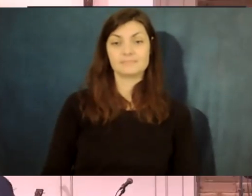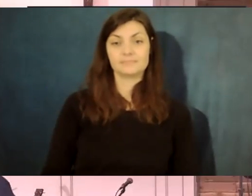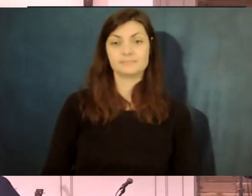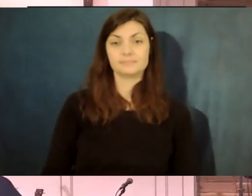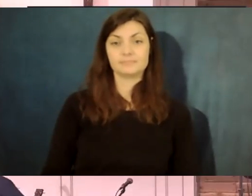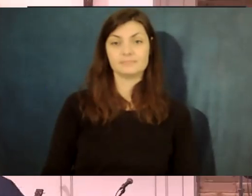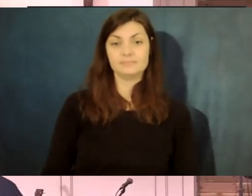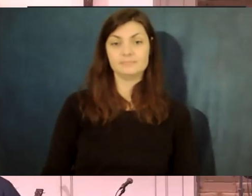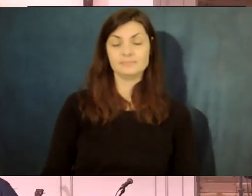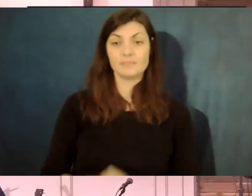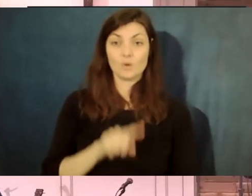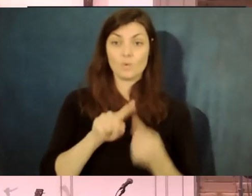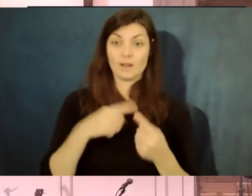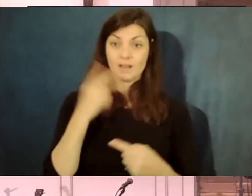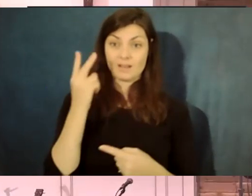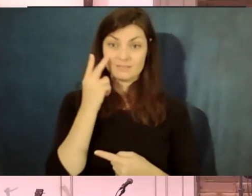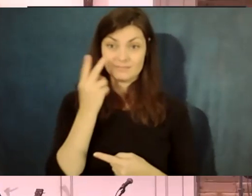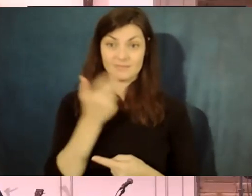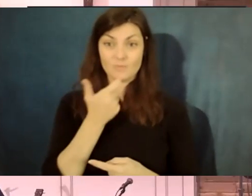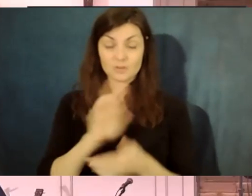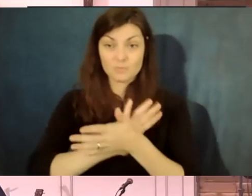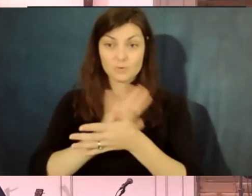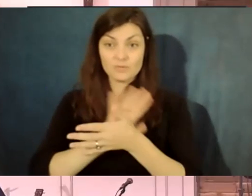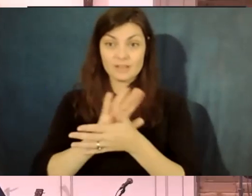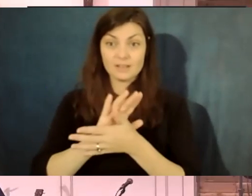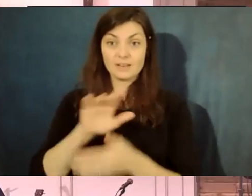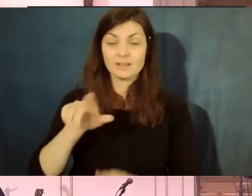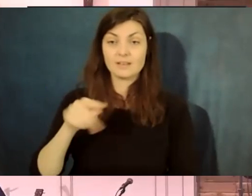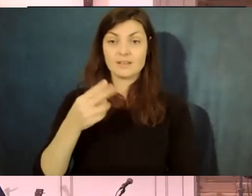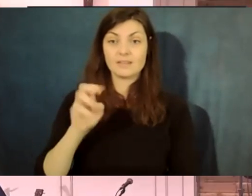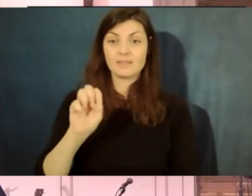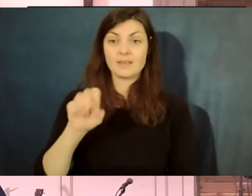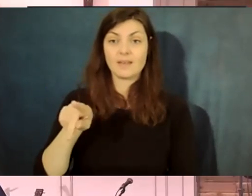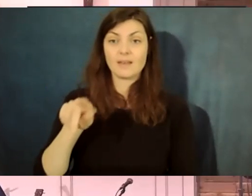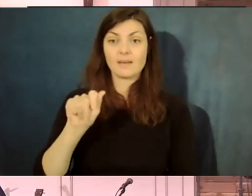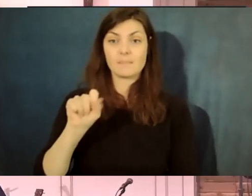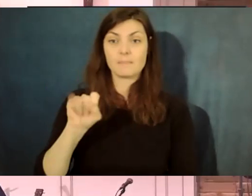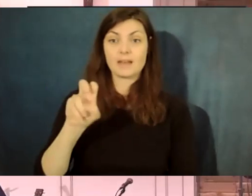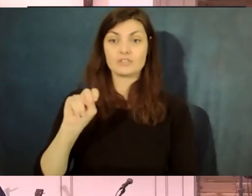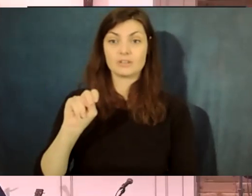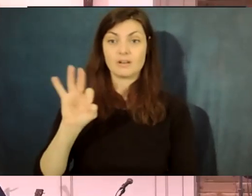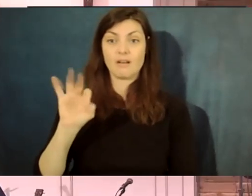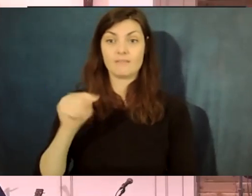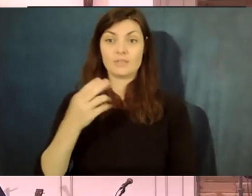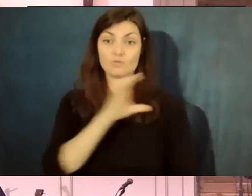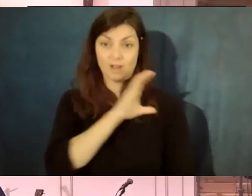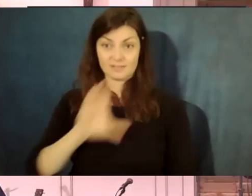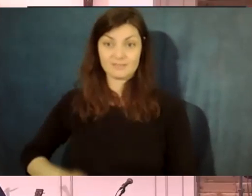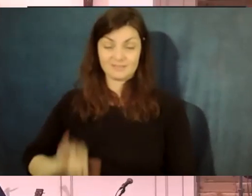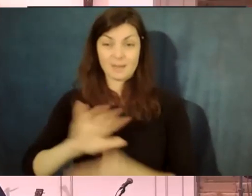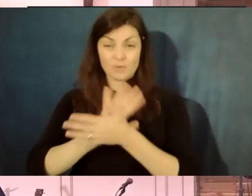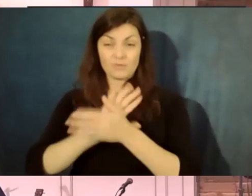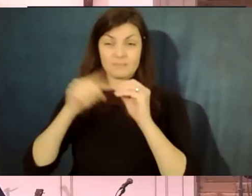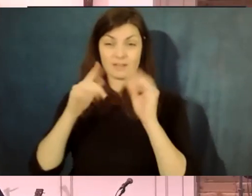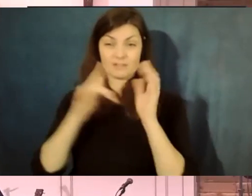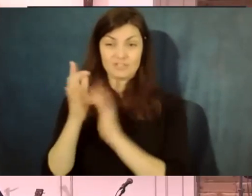I sure didn't think so when I watched the Passion of the Christ the first time. I was just like sitting in my seat, and the